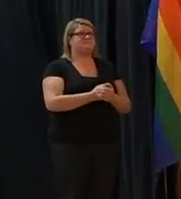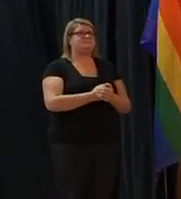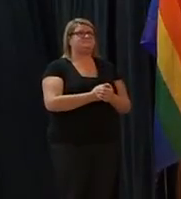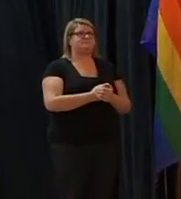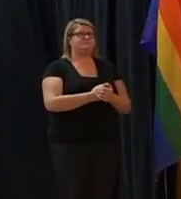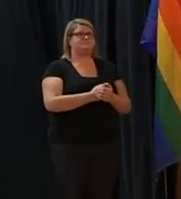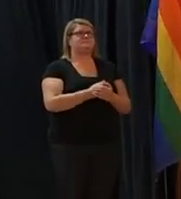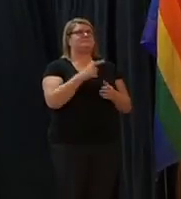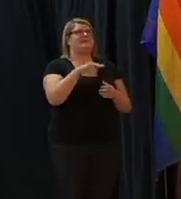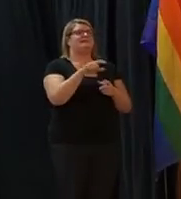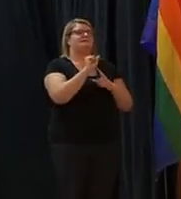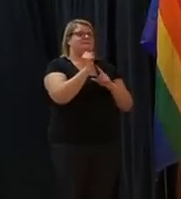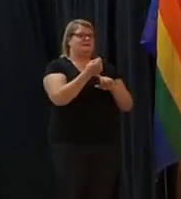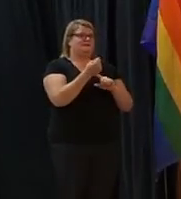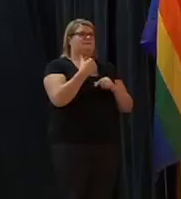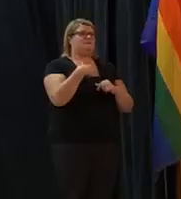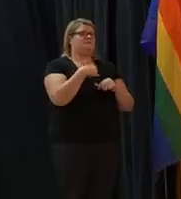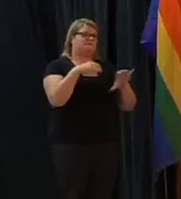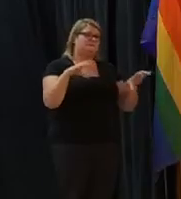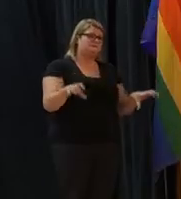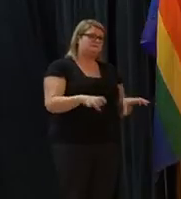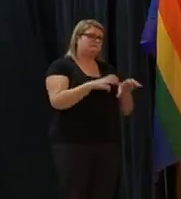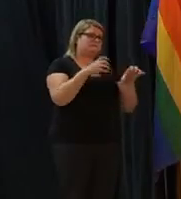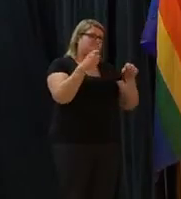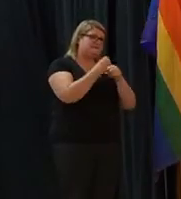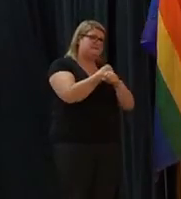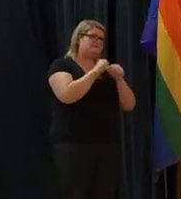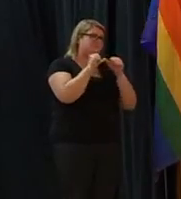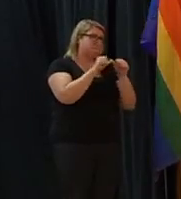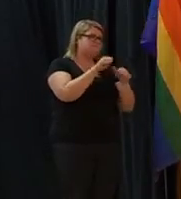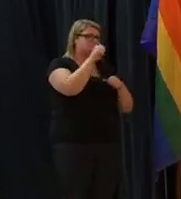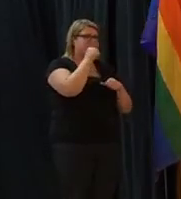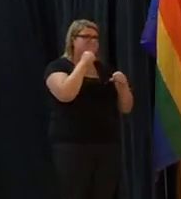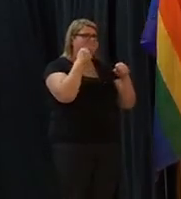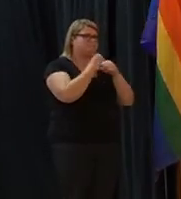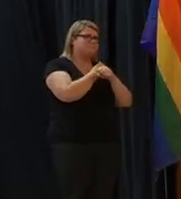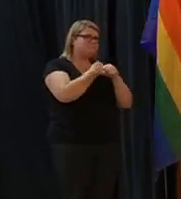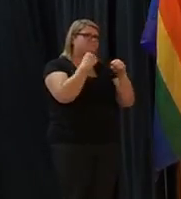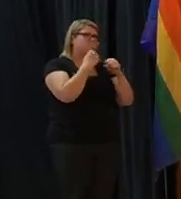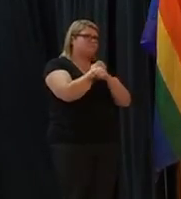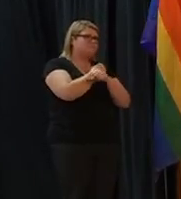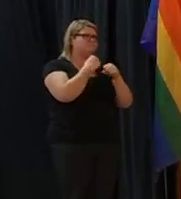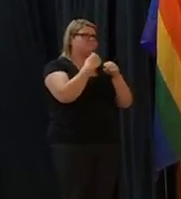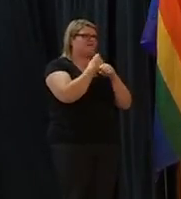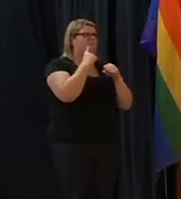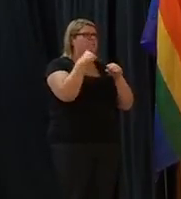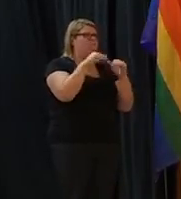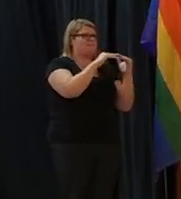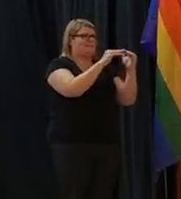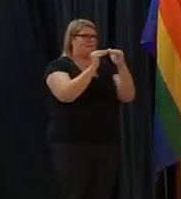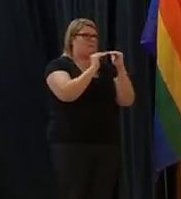continues. We will not sit back. We are continuing fighting, and join us to fight this battle.